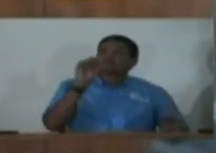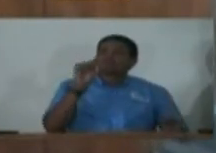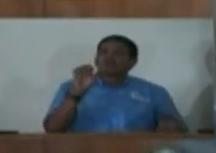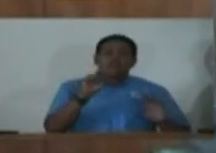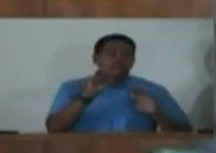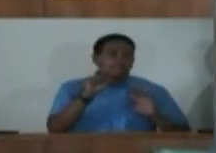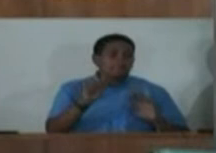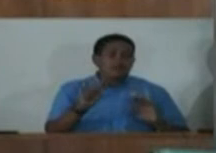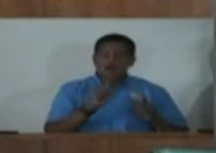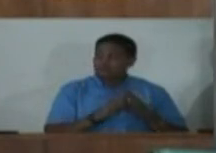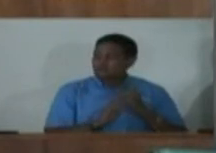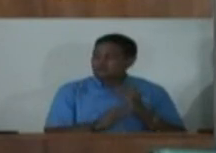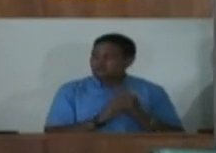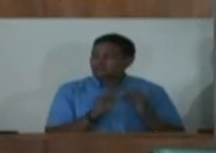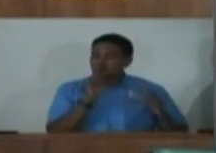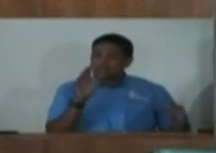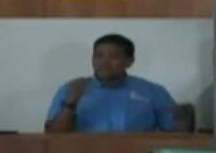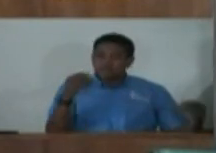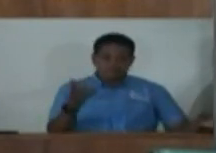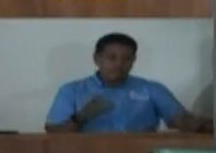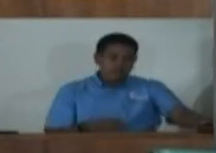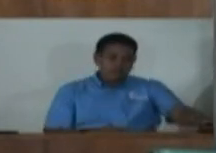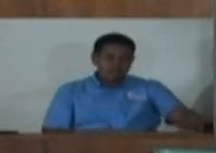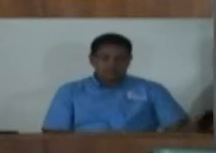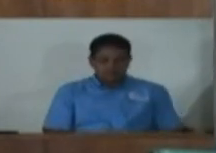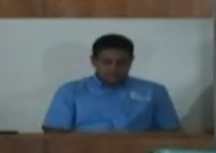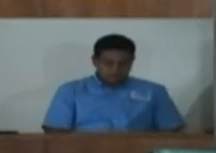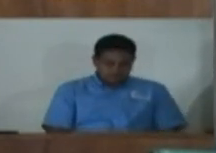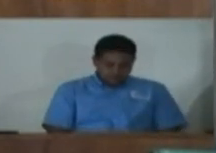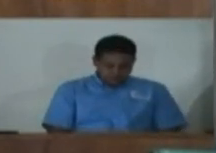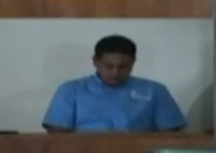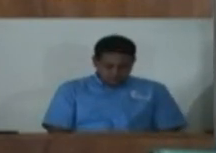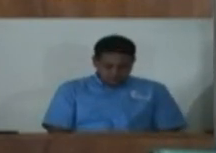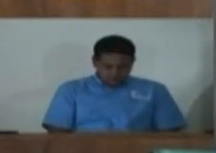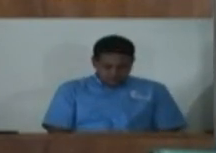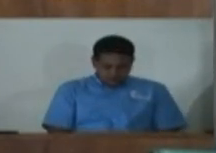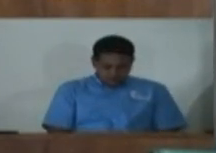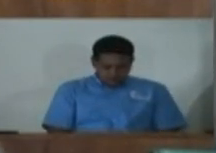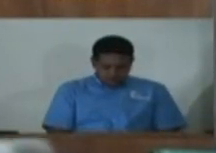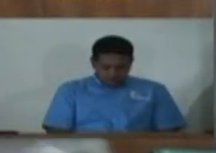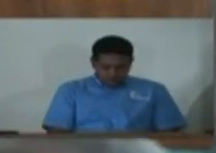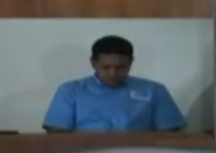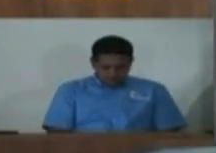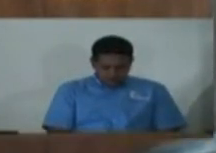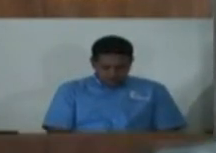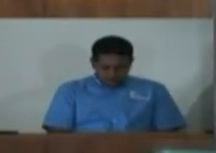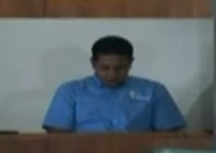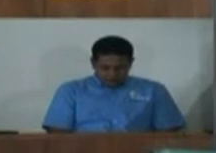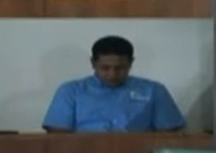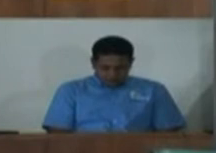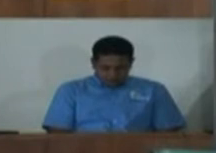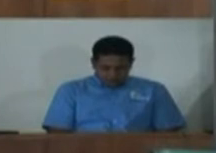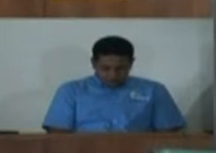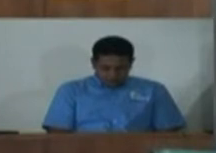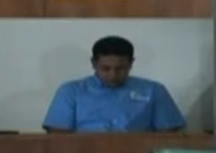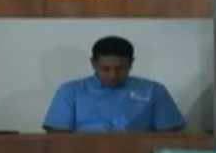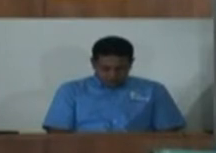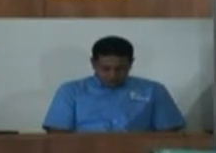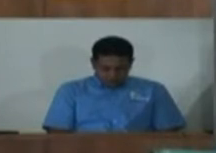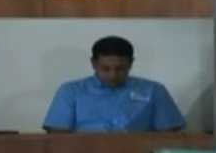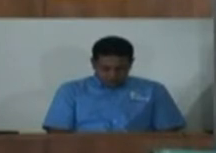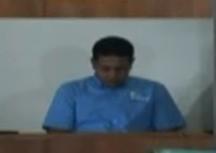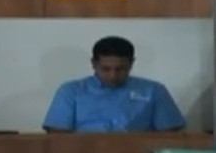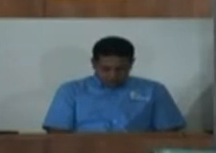And it also provides and addresses the very important issue of access